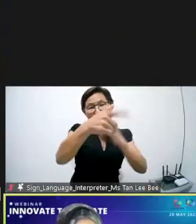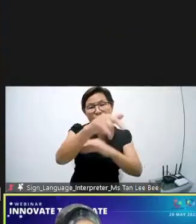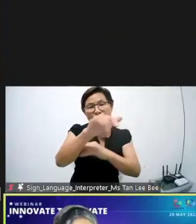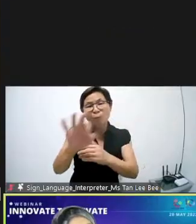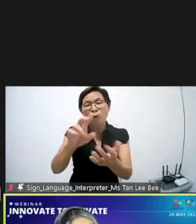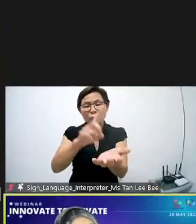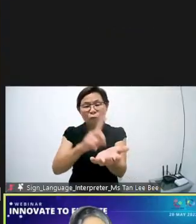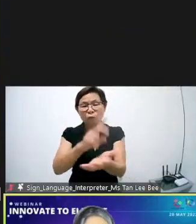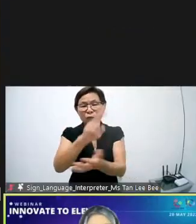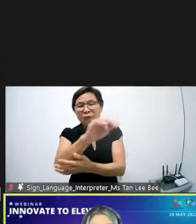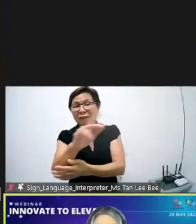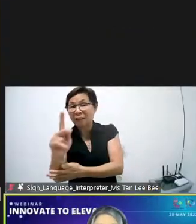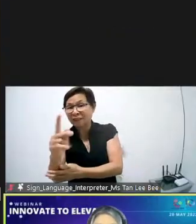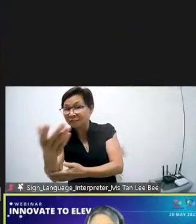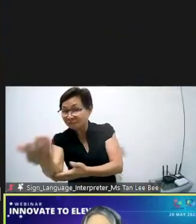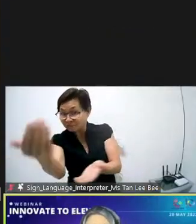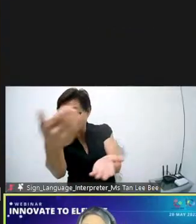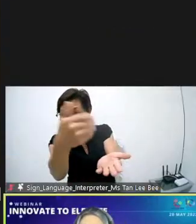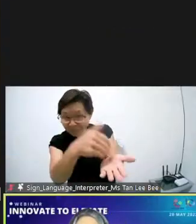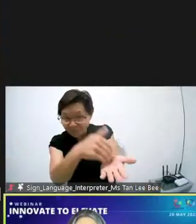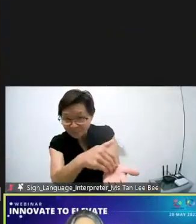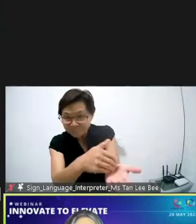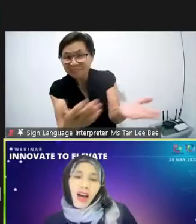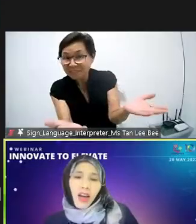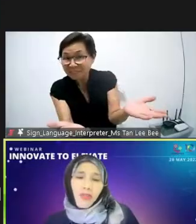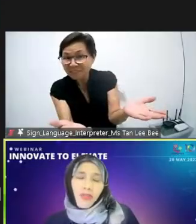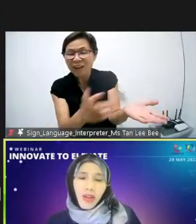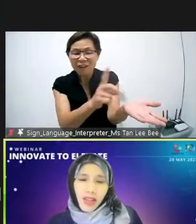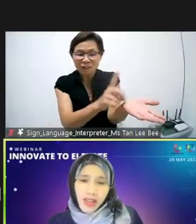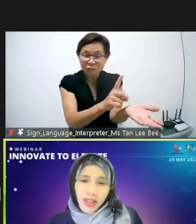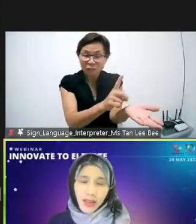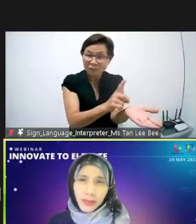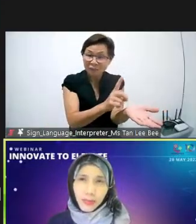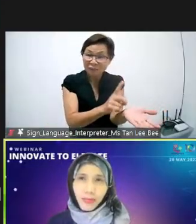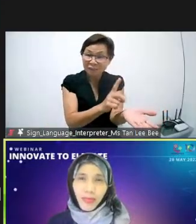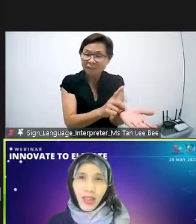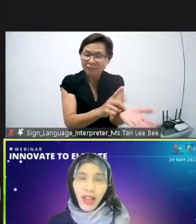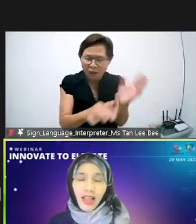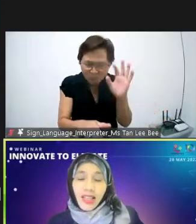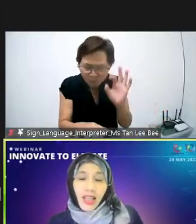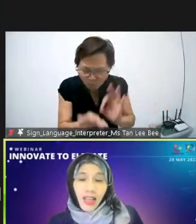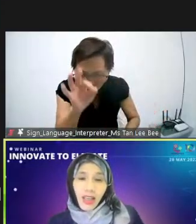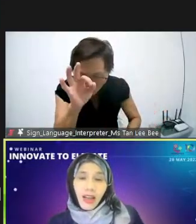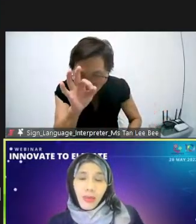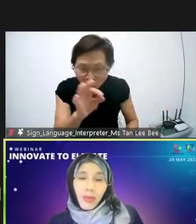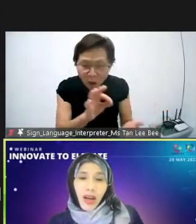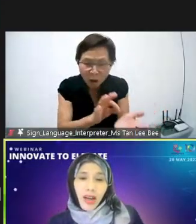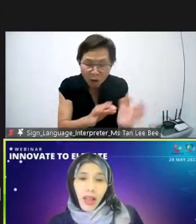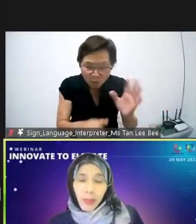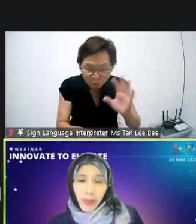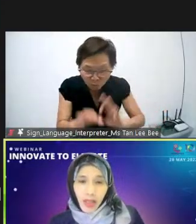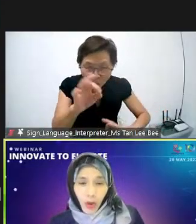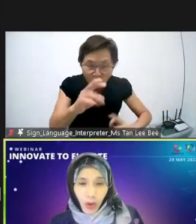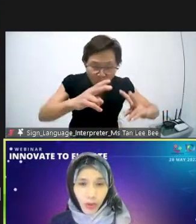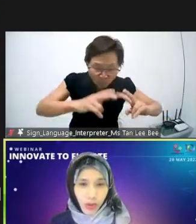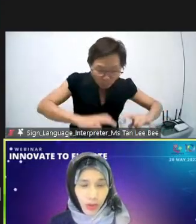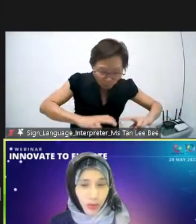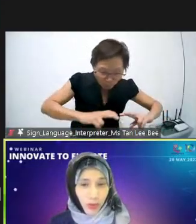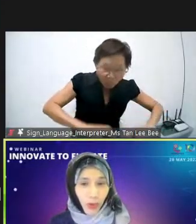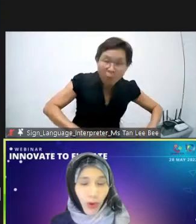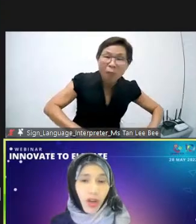Syamuddin Muhammad again. Doctor, I found this study by Halpin et